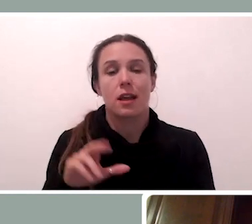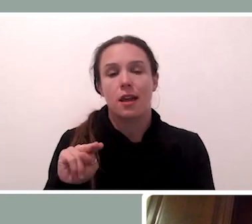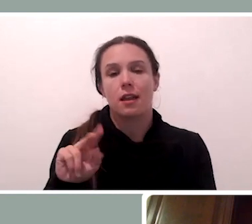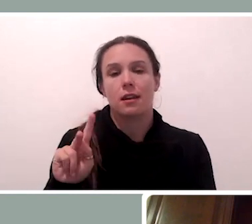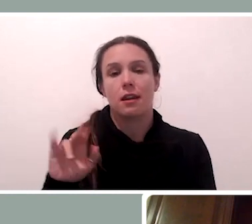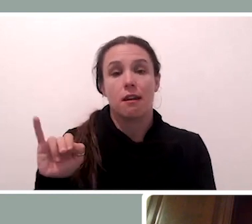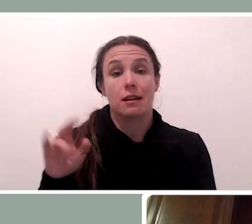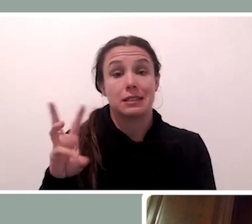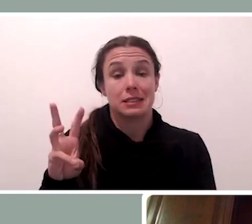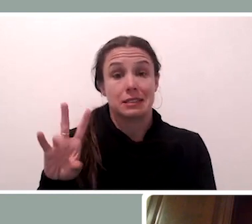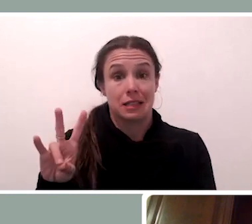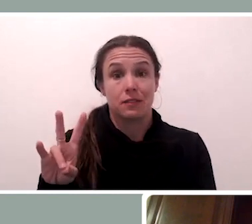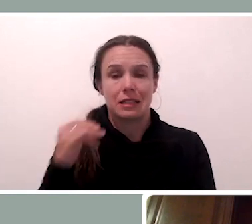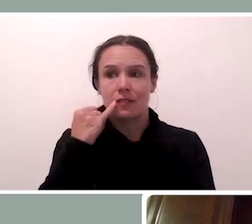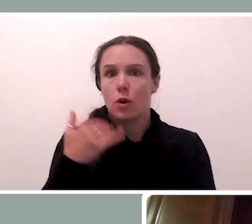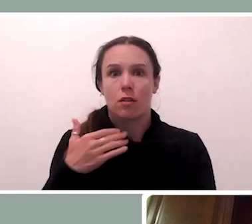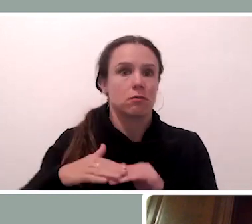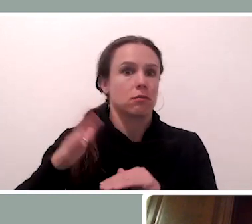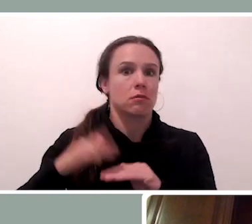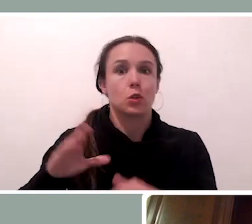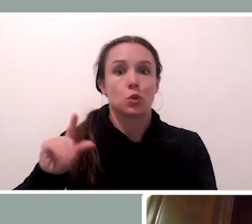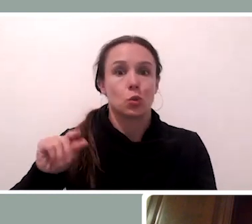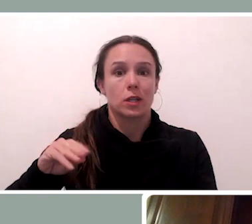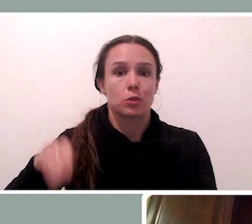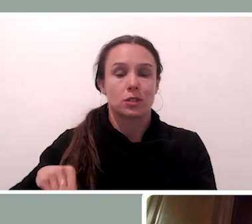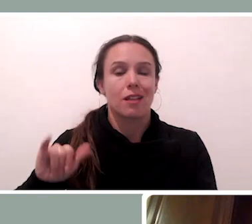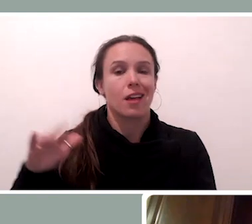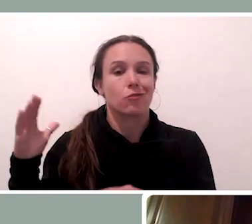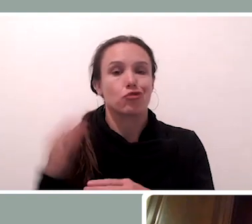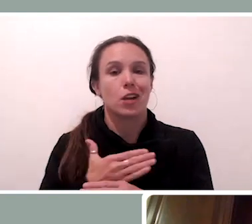Ki-67, when you're getting to more than 20%, you get into a range where